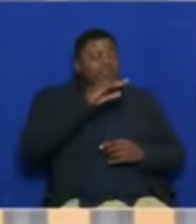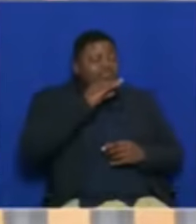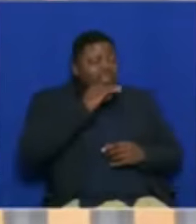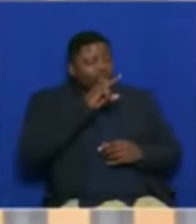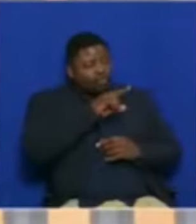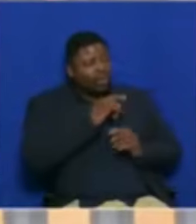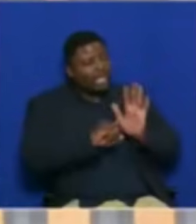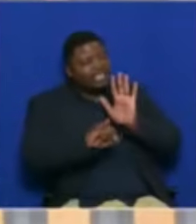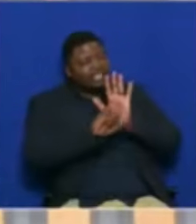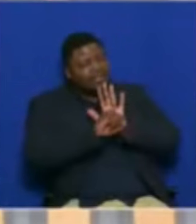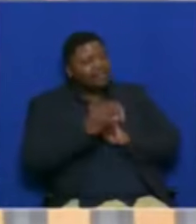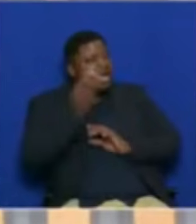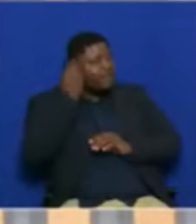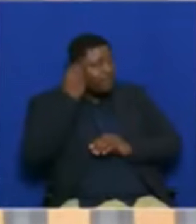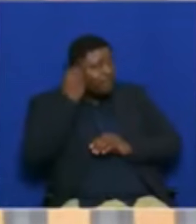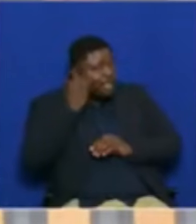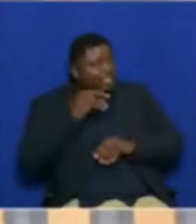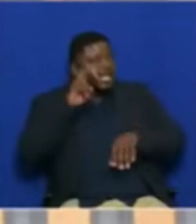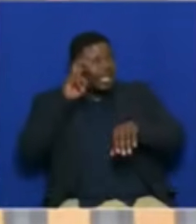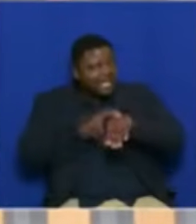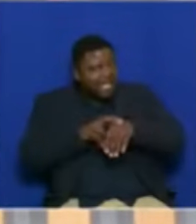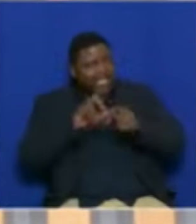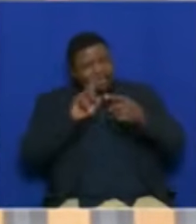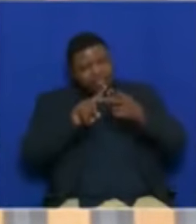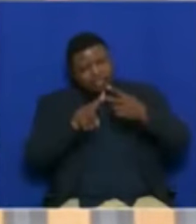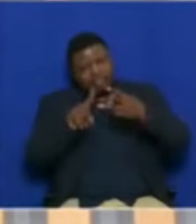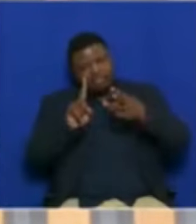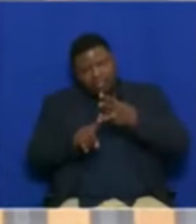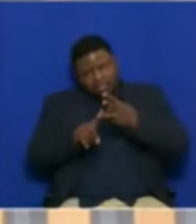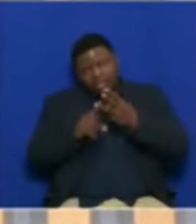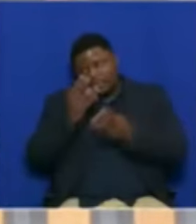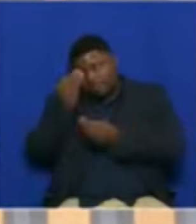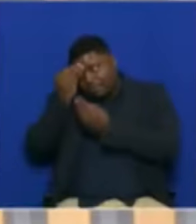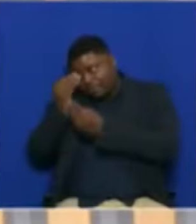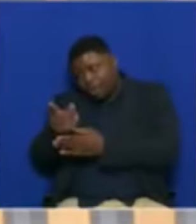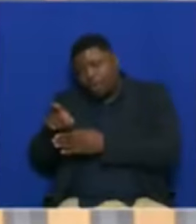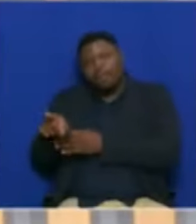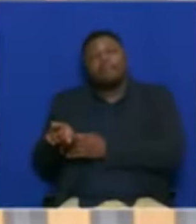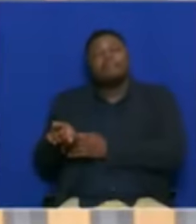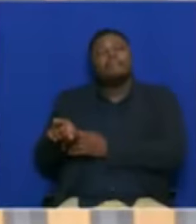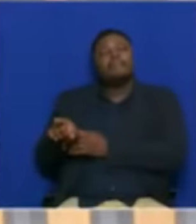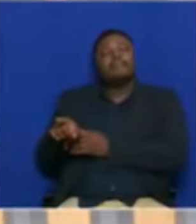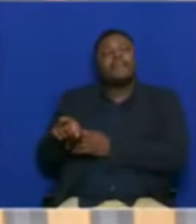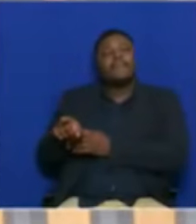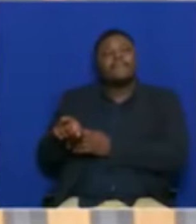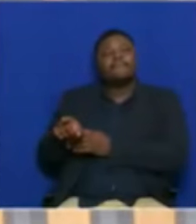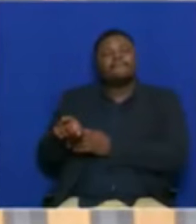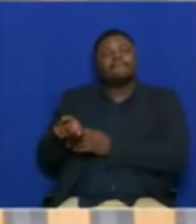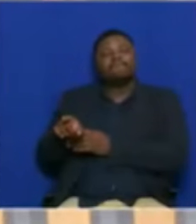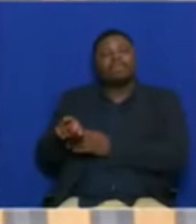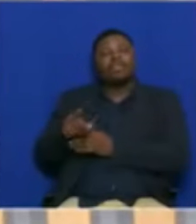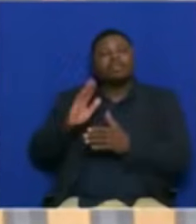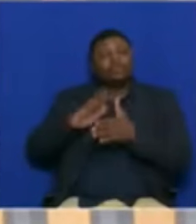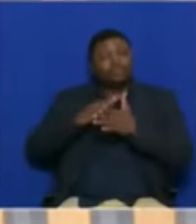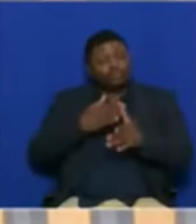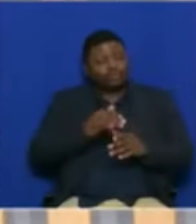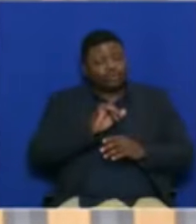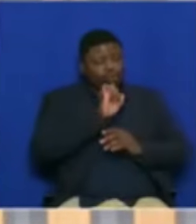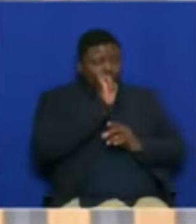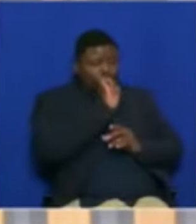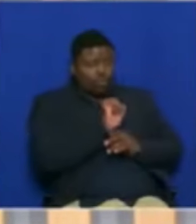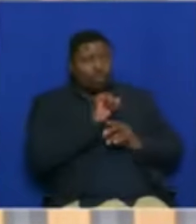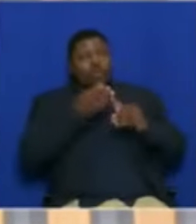be sought in respect of Mokwele. Yes. So because it's your docket, so you would have done the same